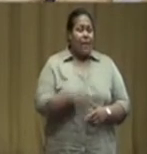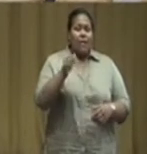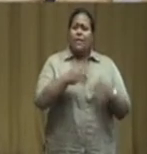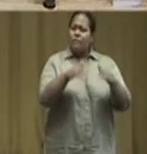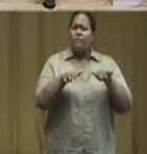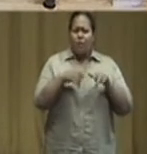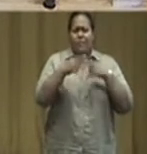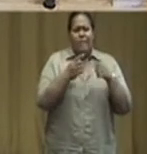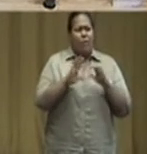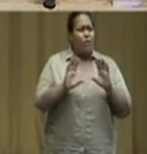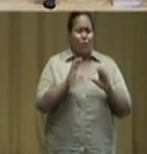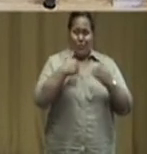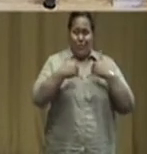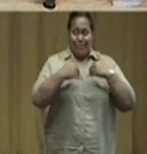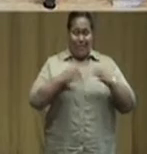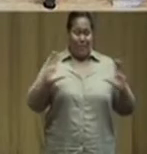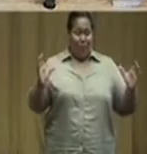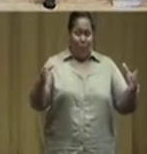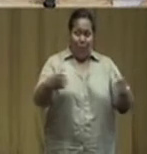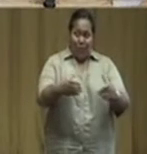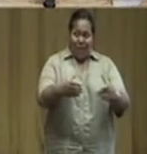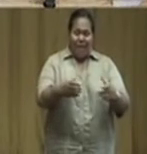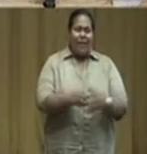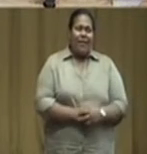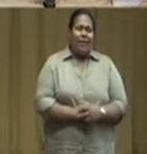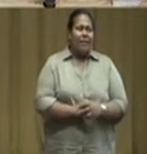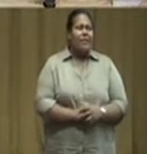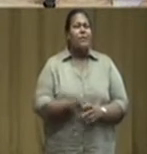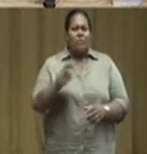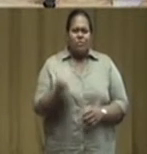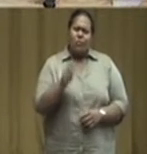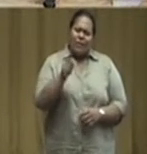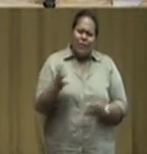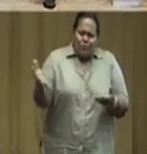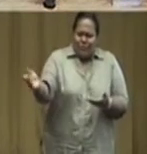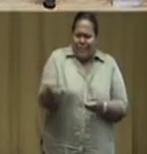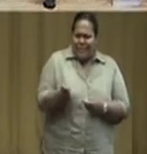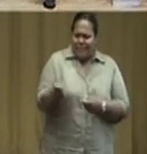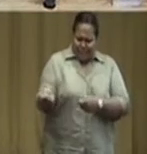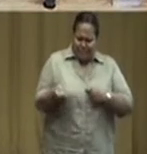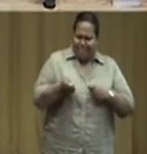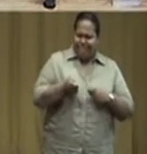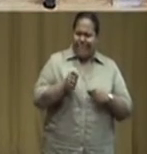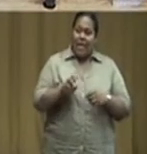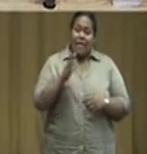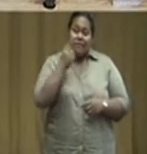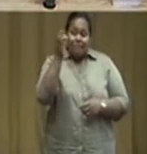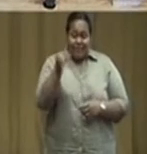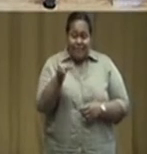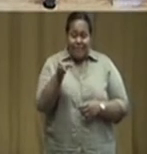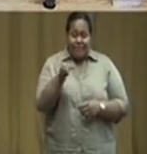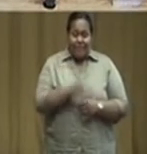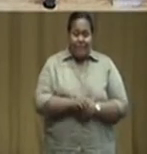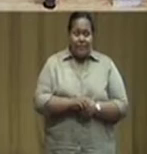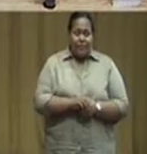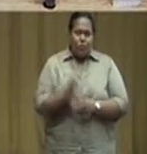whole, then we have the notion of bringing the keynote in to stimulate the thinking overall around the general theme of read and advance. But we're also interested to see